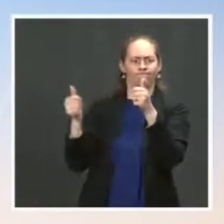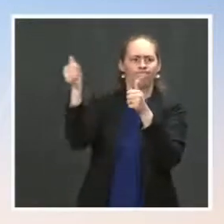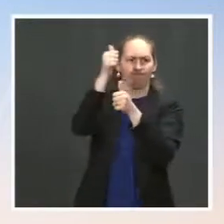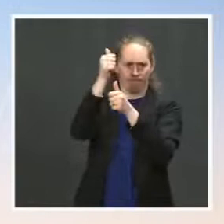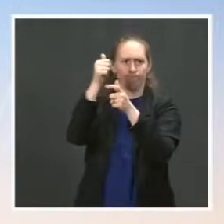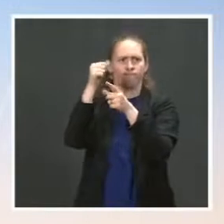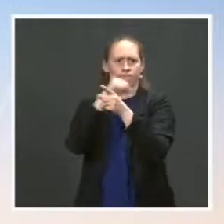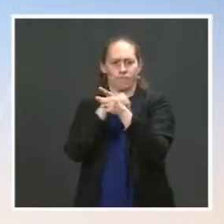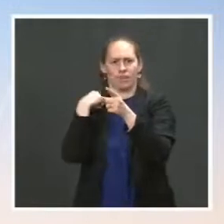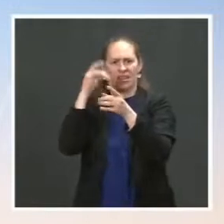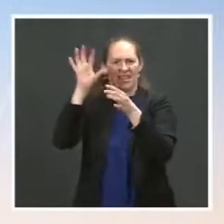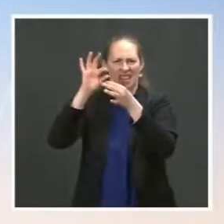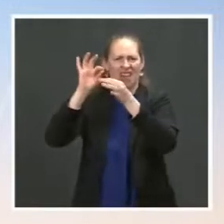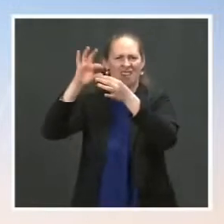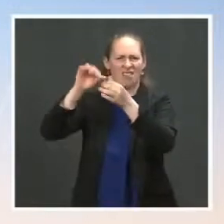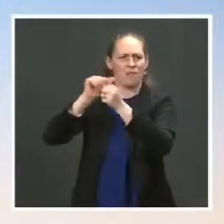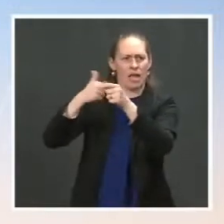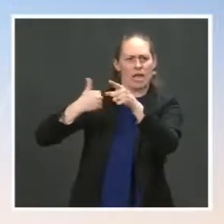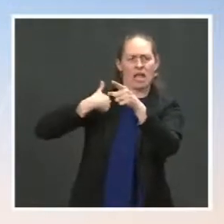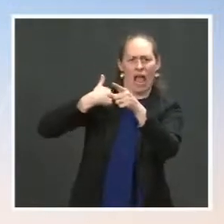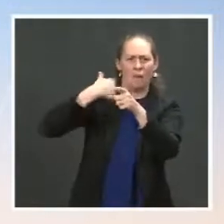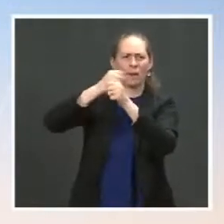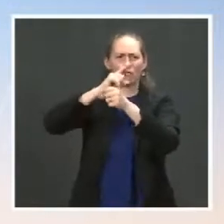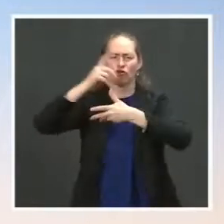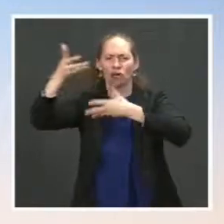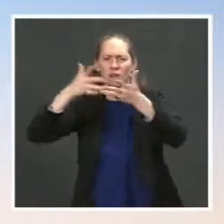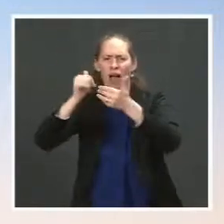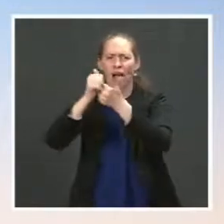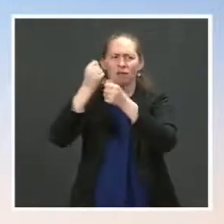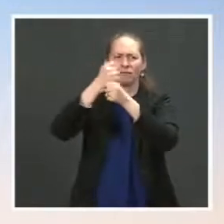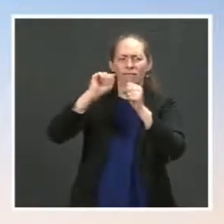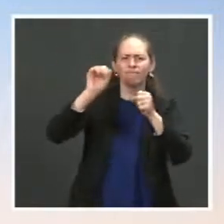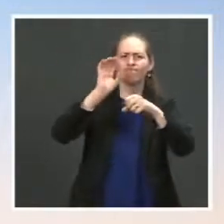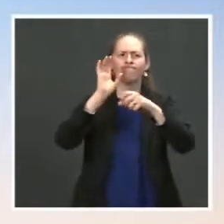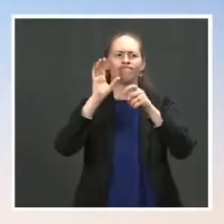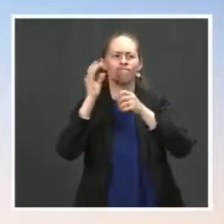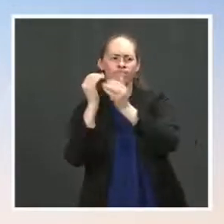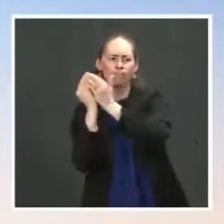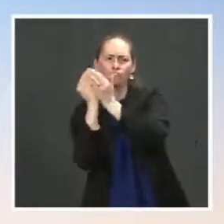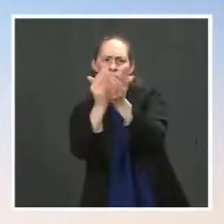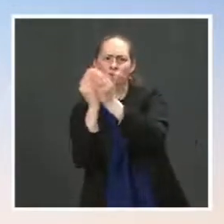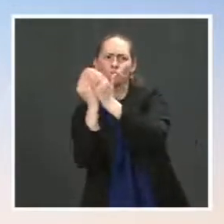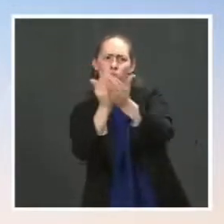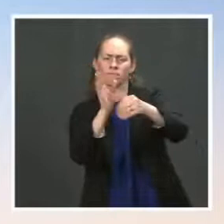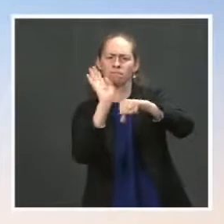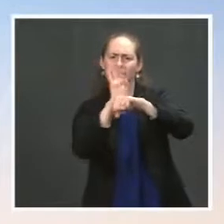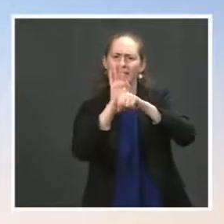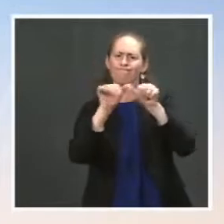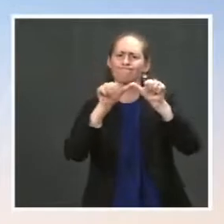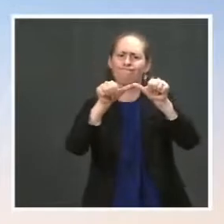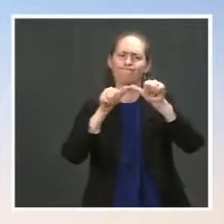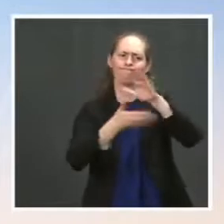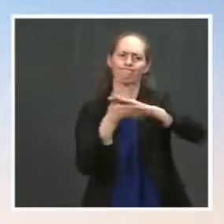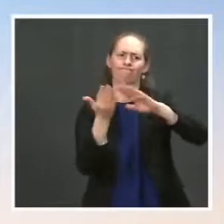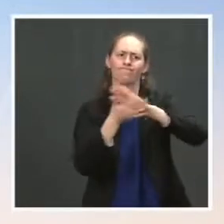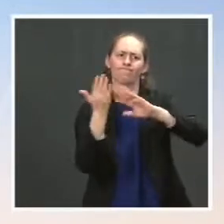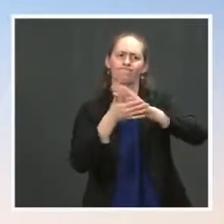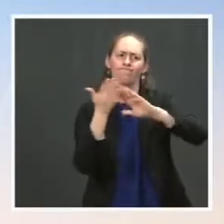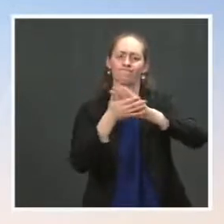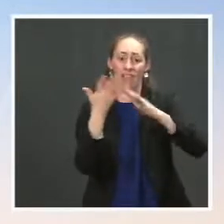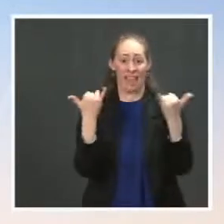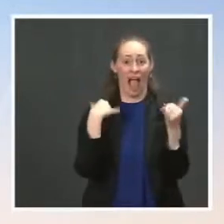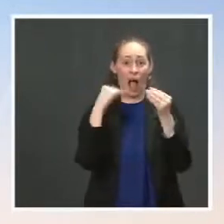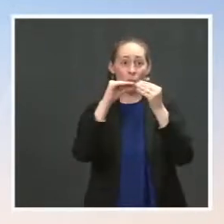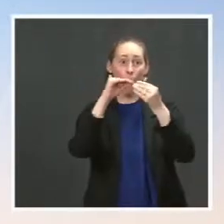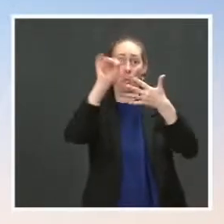and finding ways to assist the cruise ships. That's a process that's ongoing. Fortunately, I don't have more details, but it is something we are fully aware of,